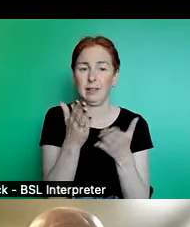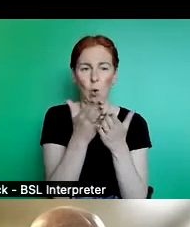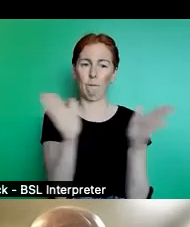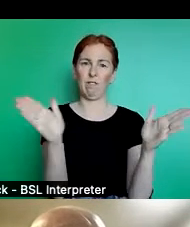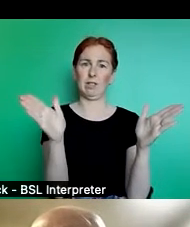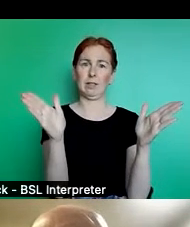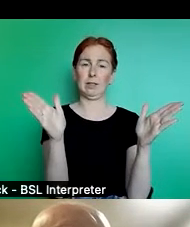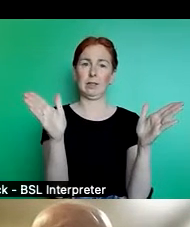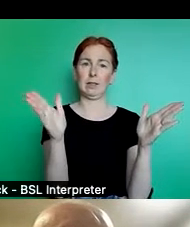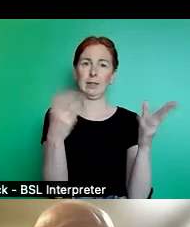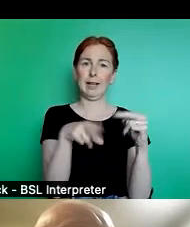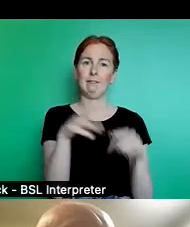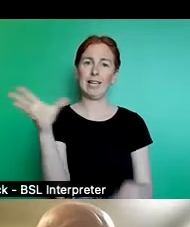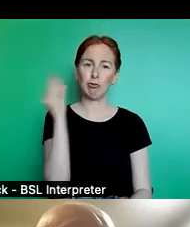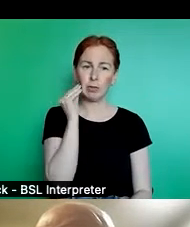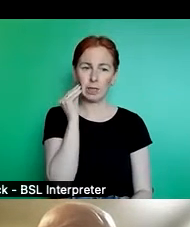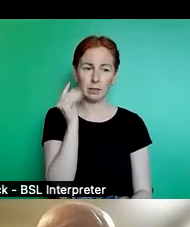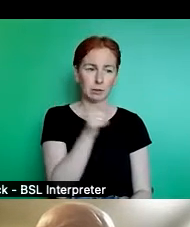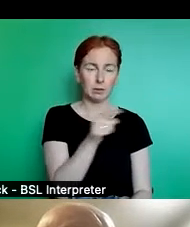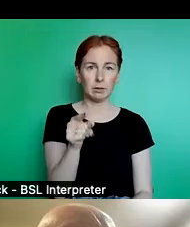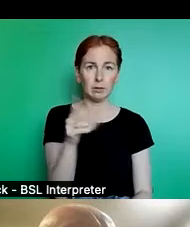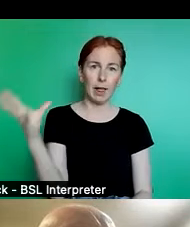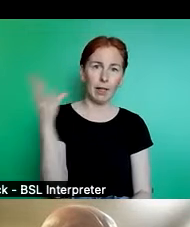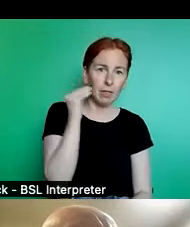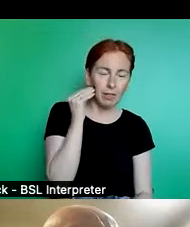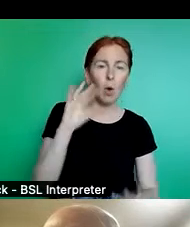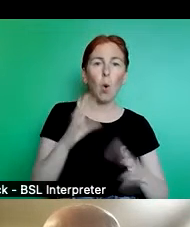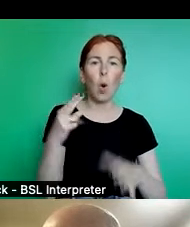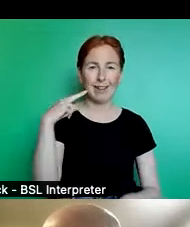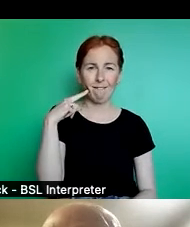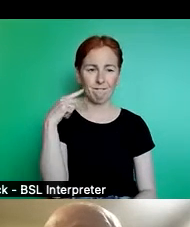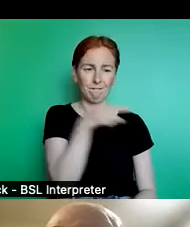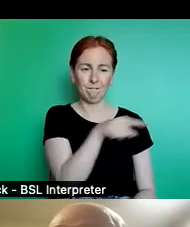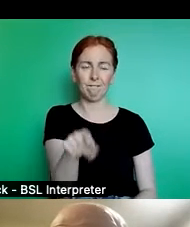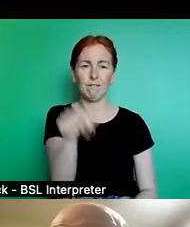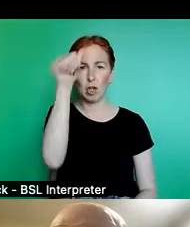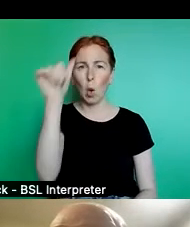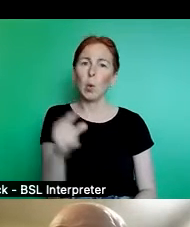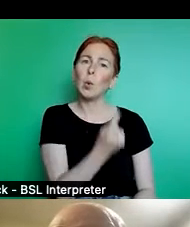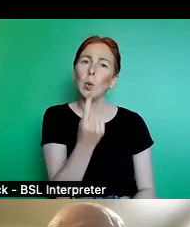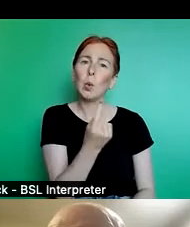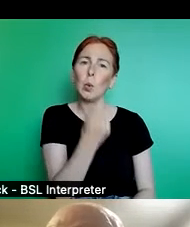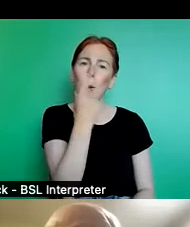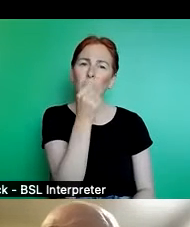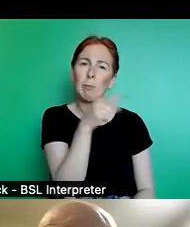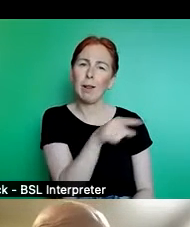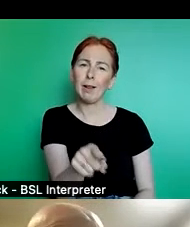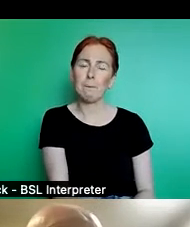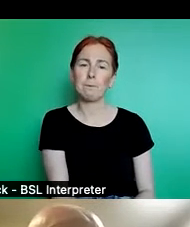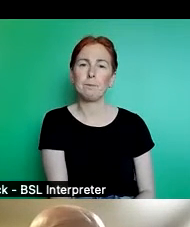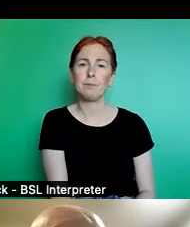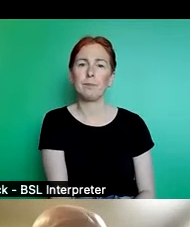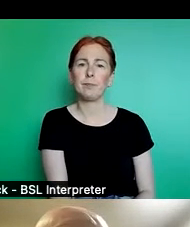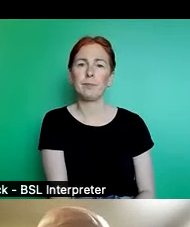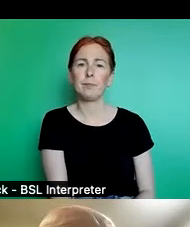so it points to who should be tested in a family and who shouldn't. In other forms of RP, where the disorder doesn't start till